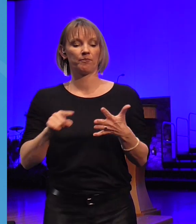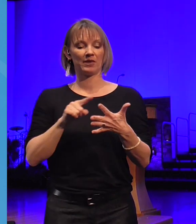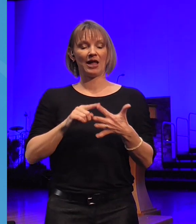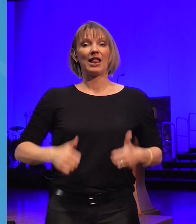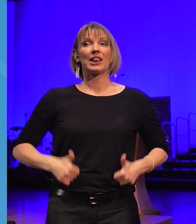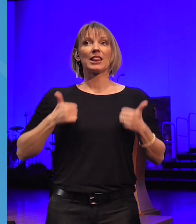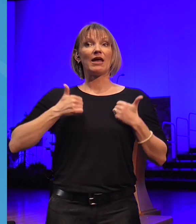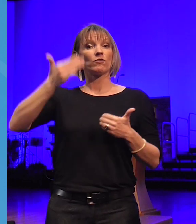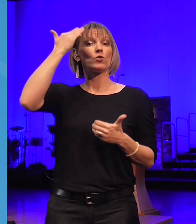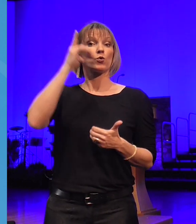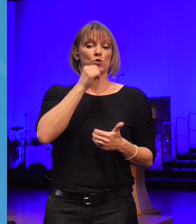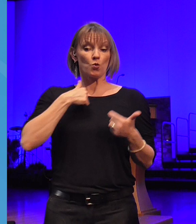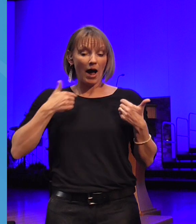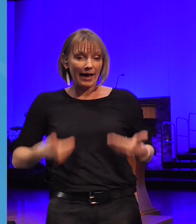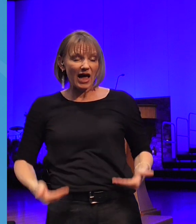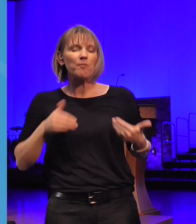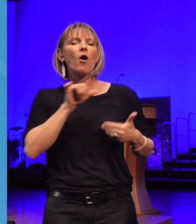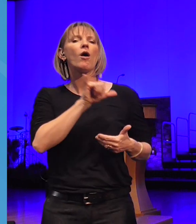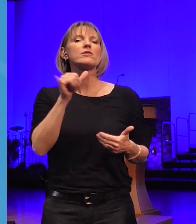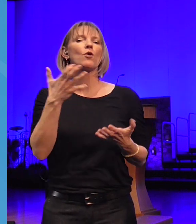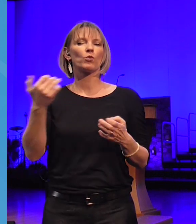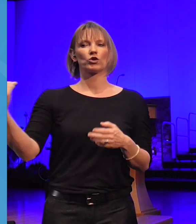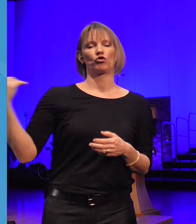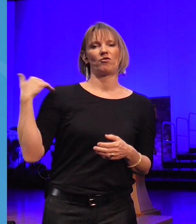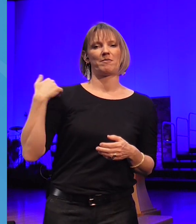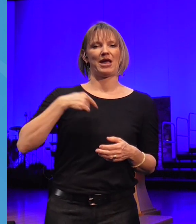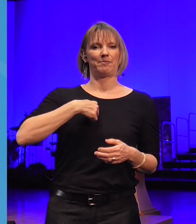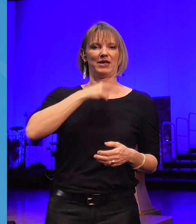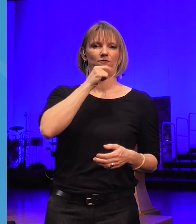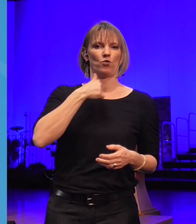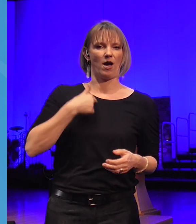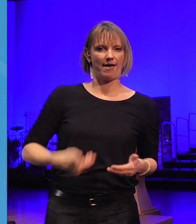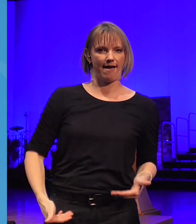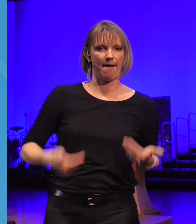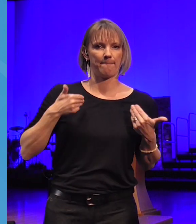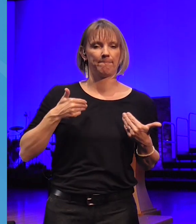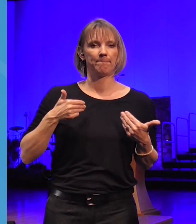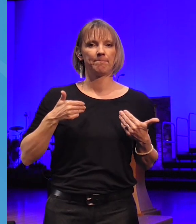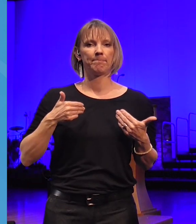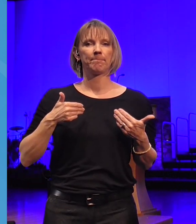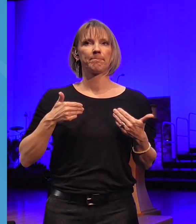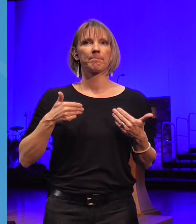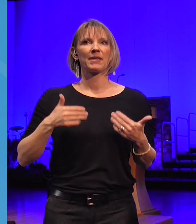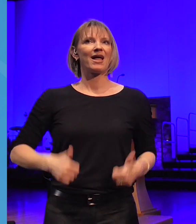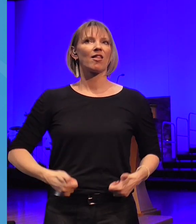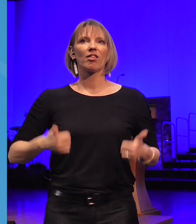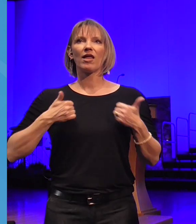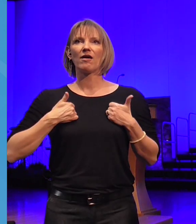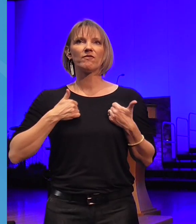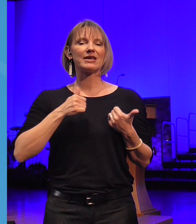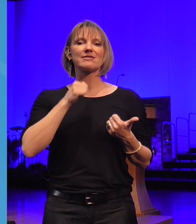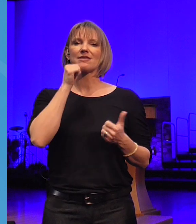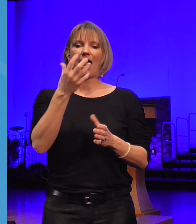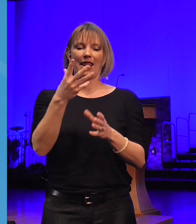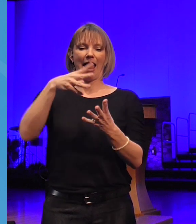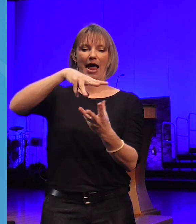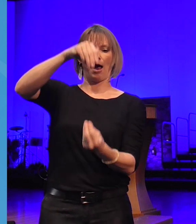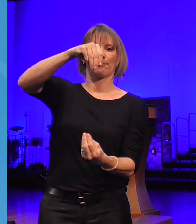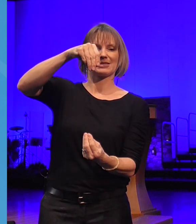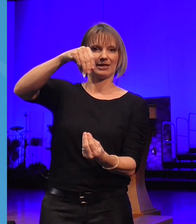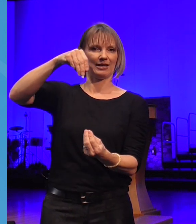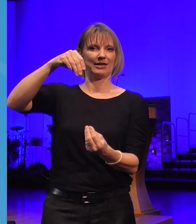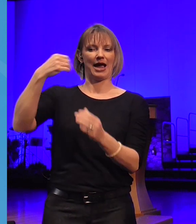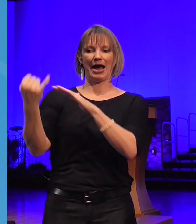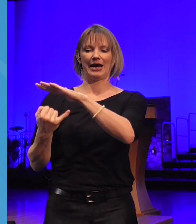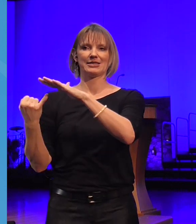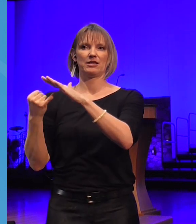only knows who I am, but it seeks to remind me. Life is not an absent, isolated presence. It's